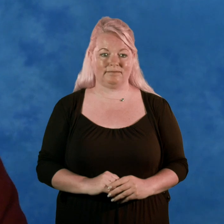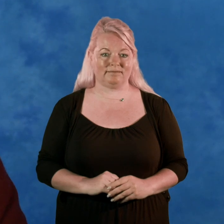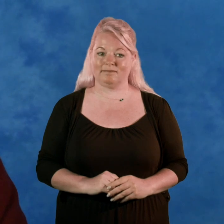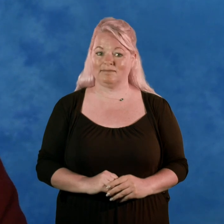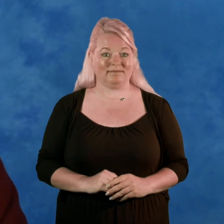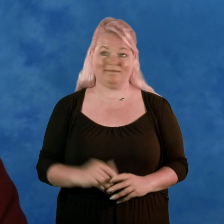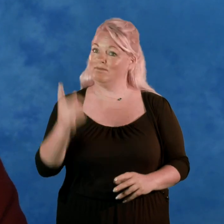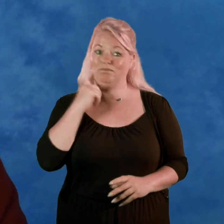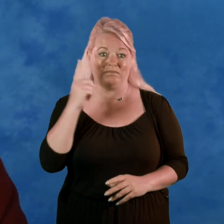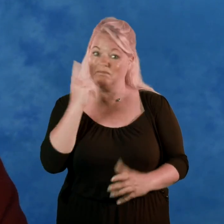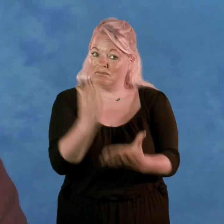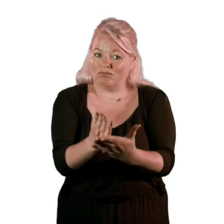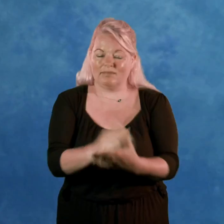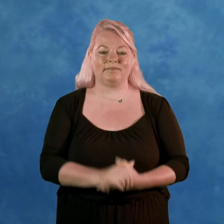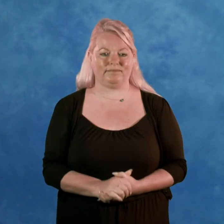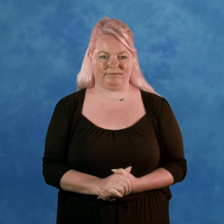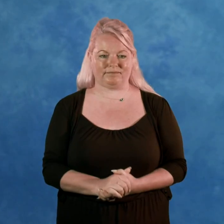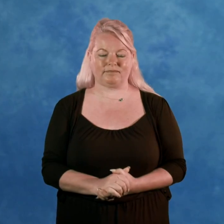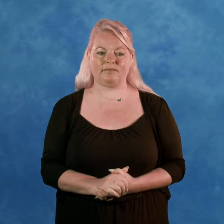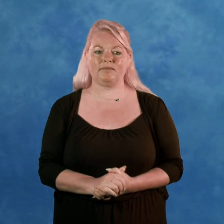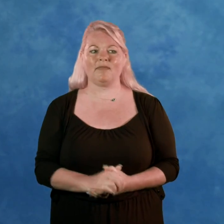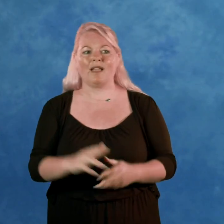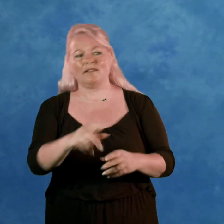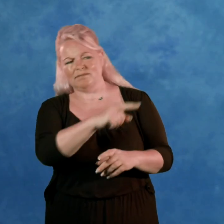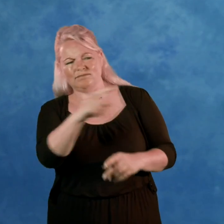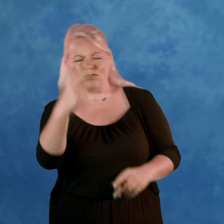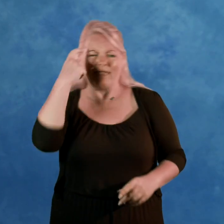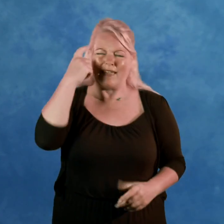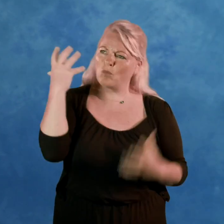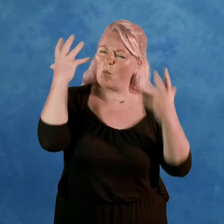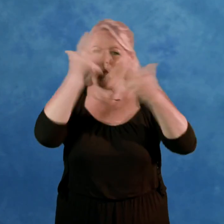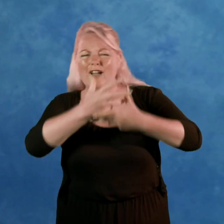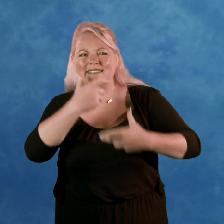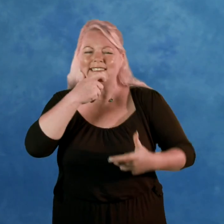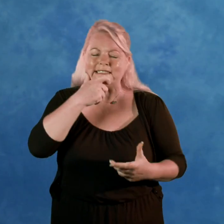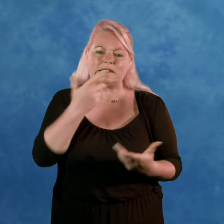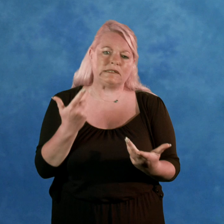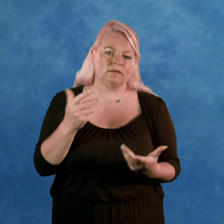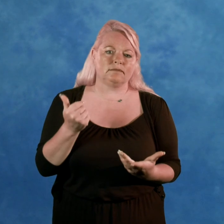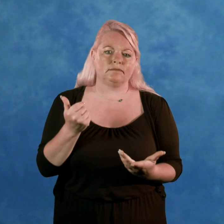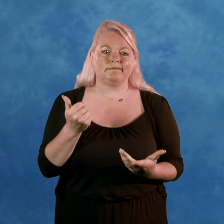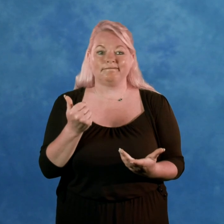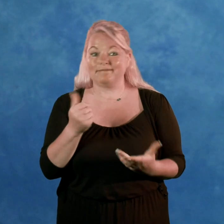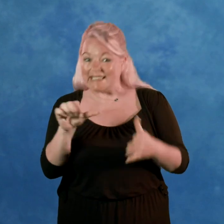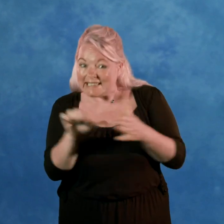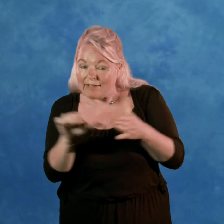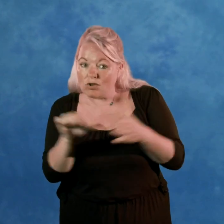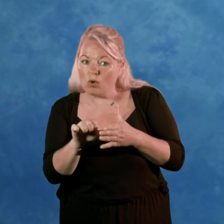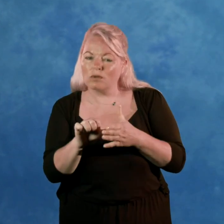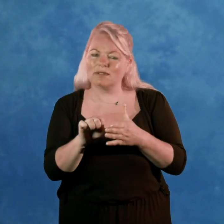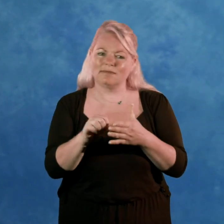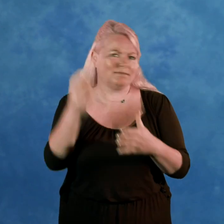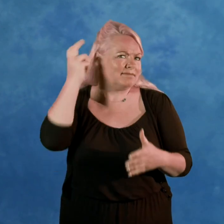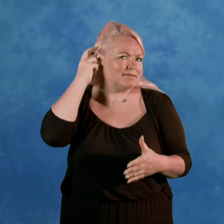It takes care of itself. If anybody has queries or worrying about if it's difficult